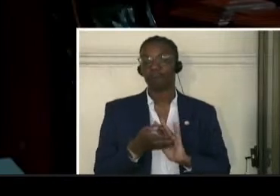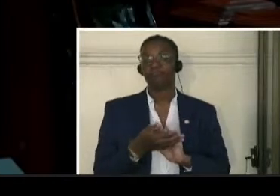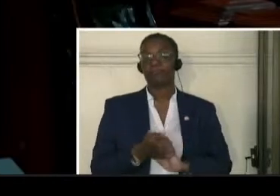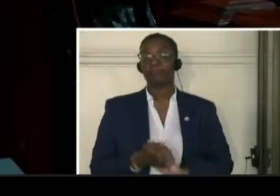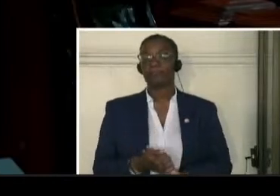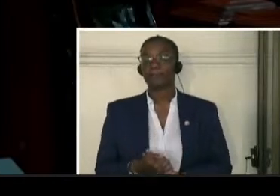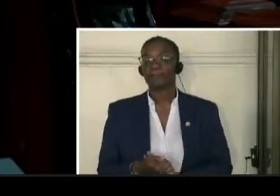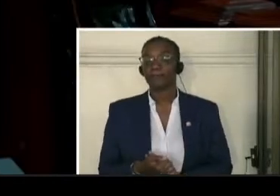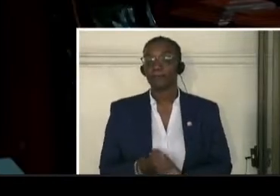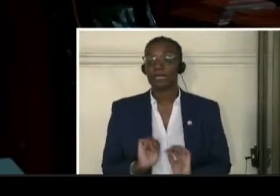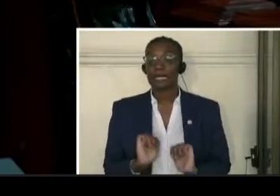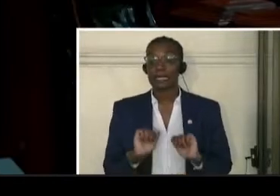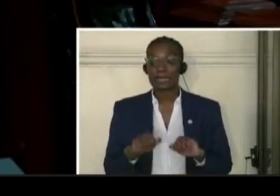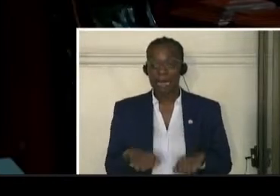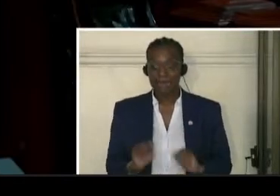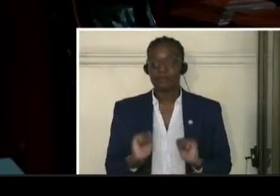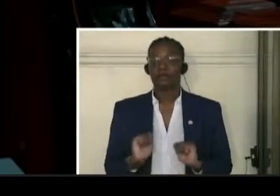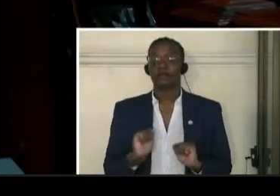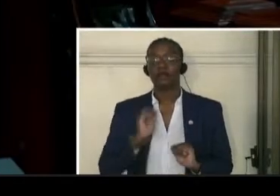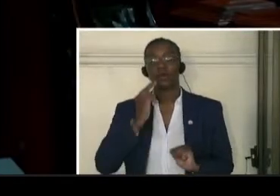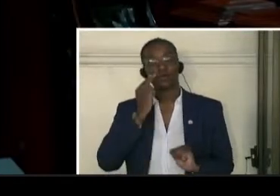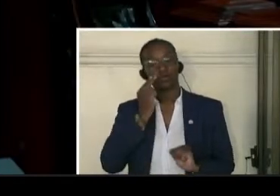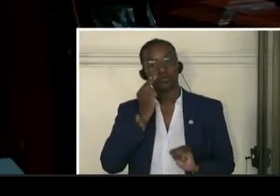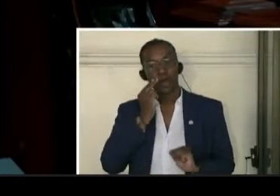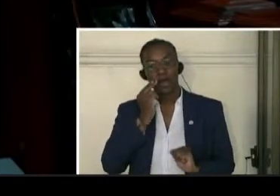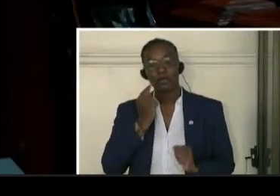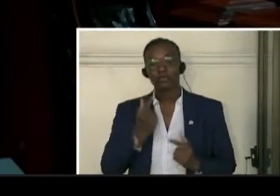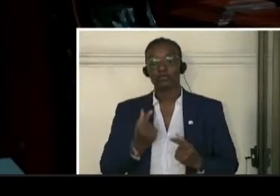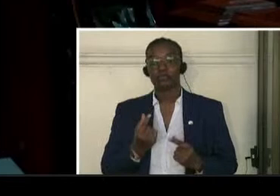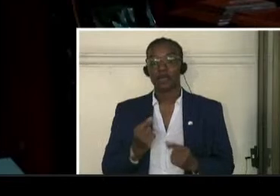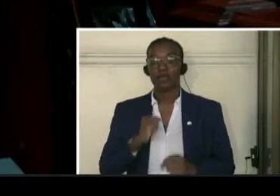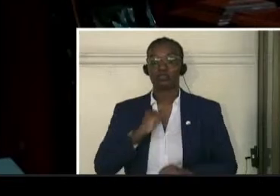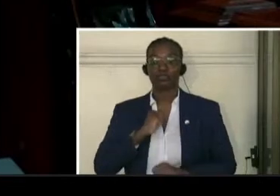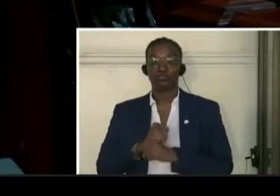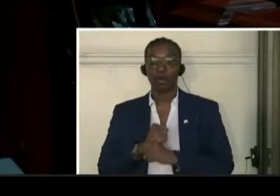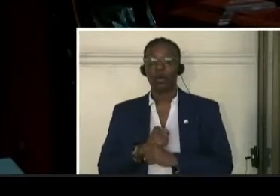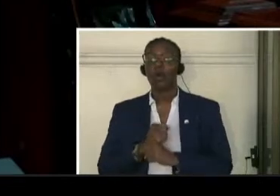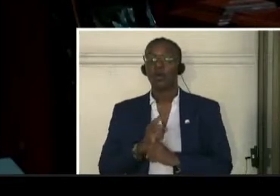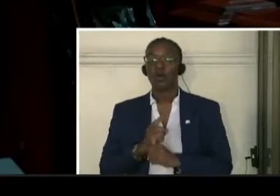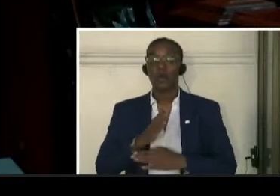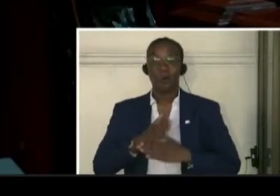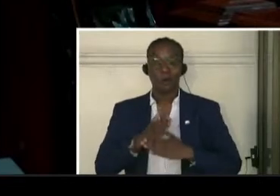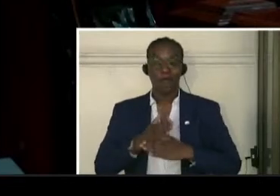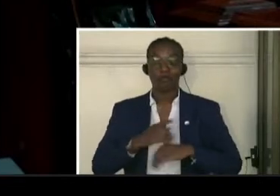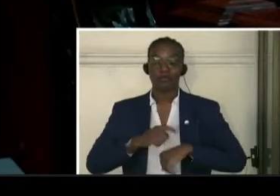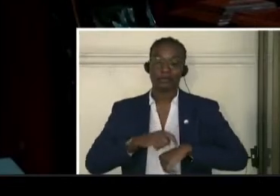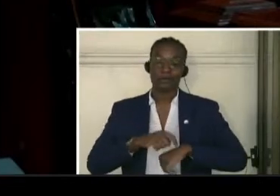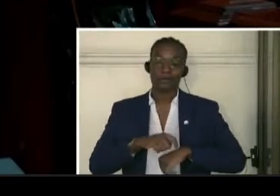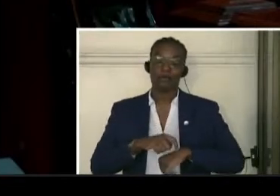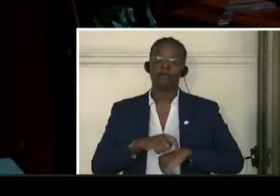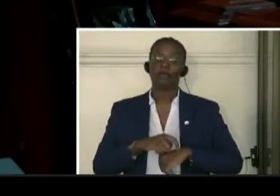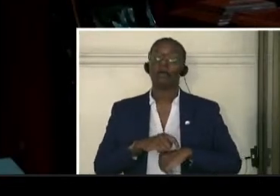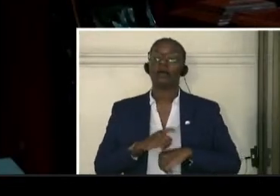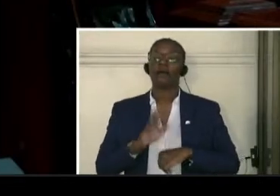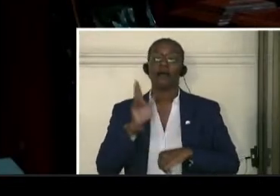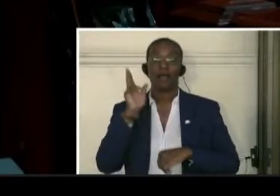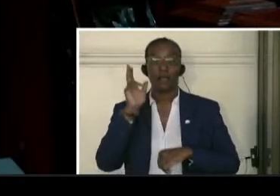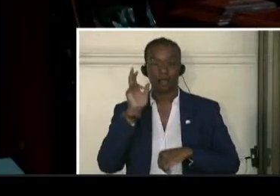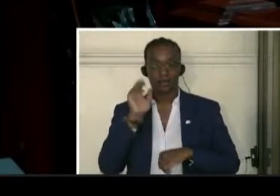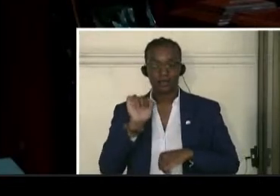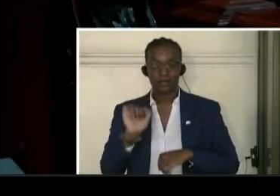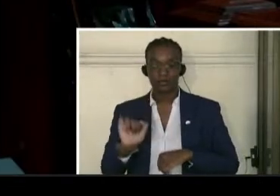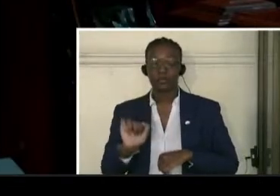We indeed try by all means to deliver on time and with speed as the department. I listened to